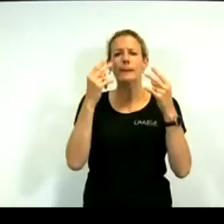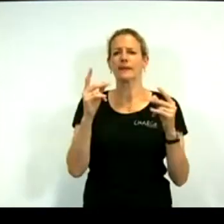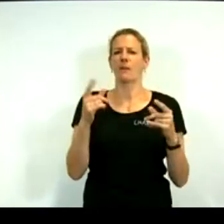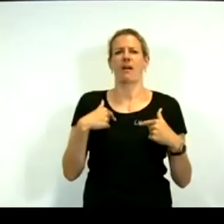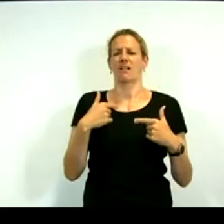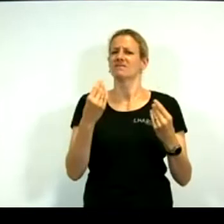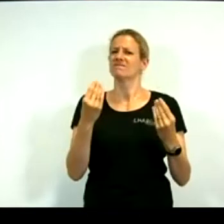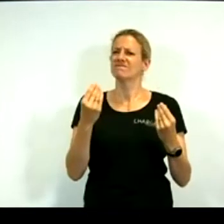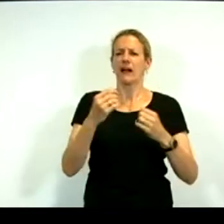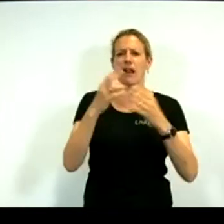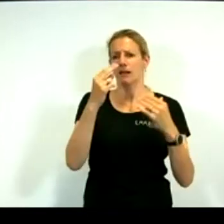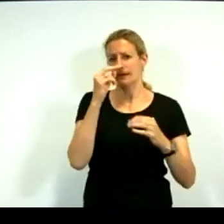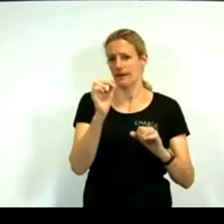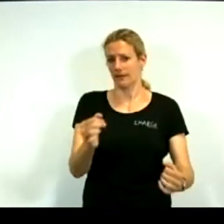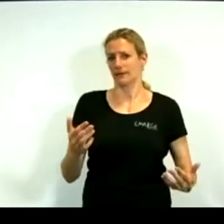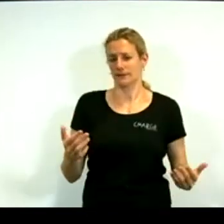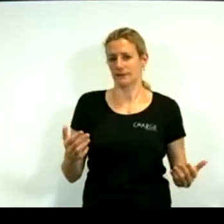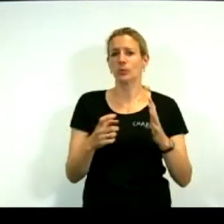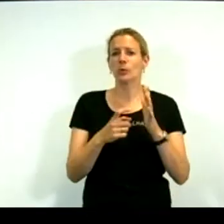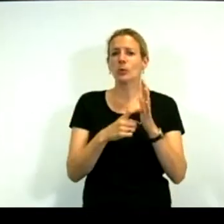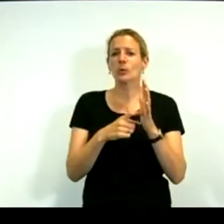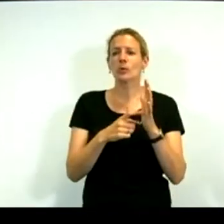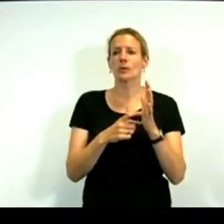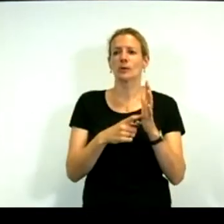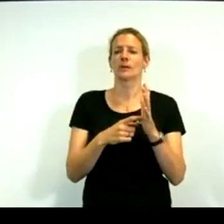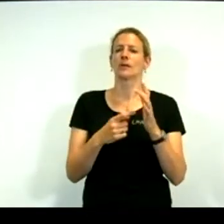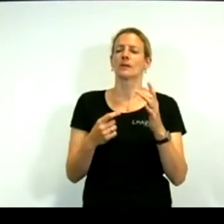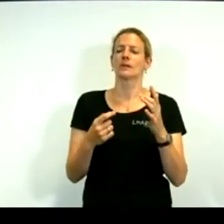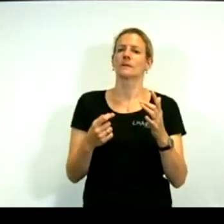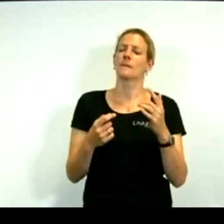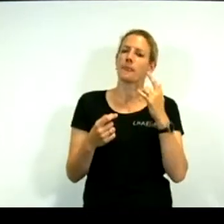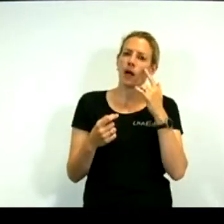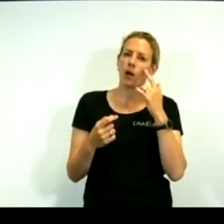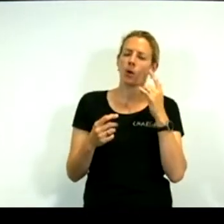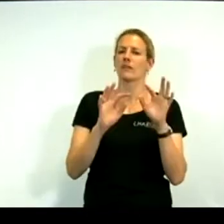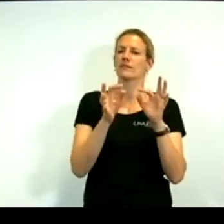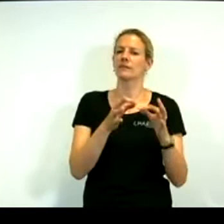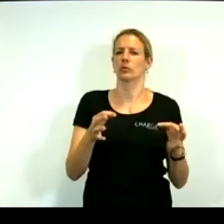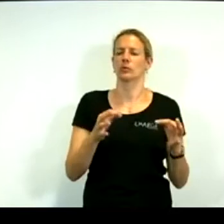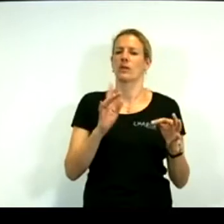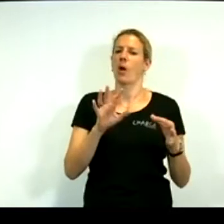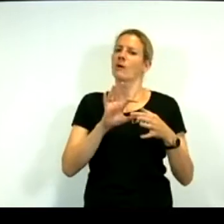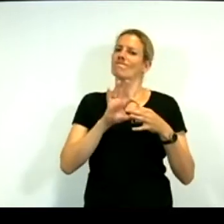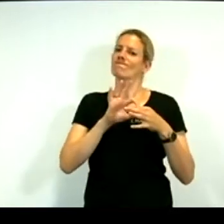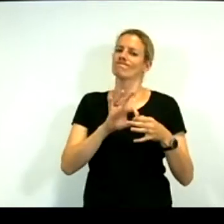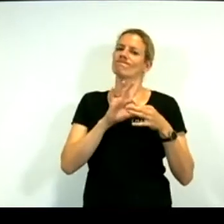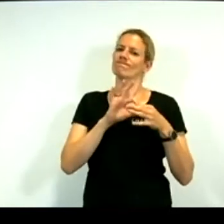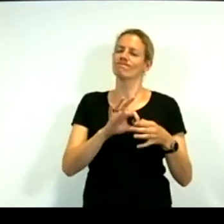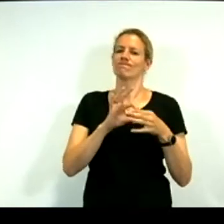is very dependent on everything being just right and us being at our